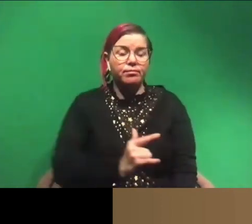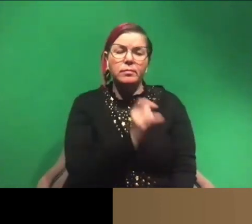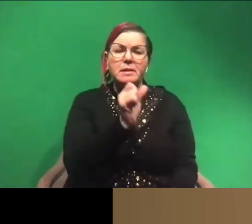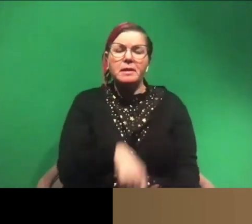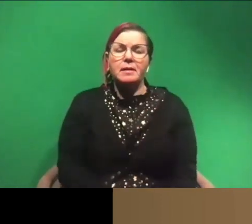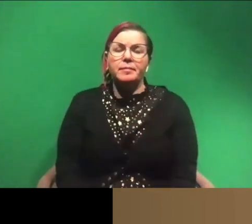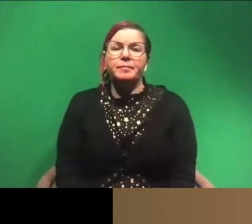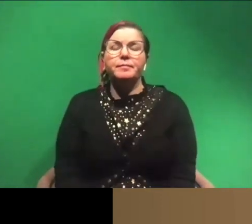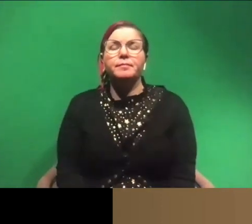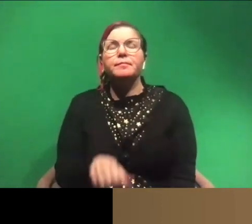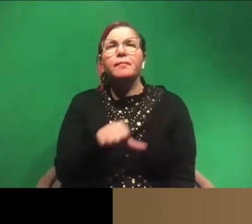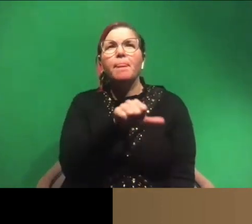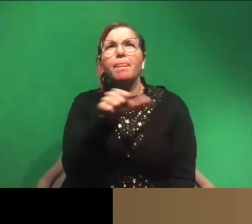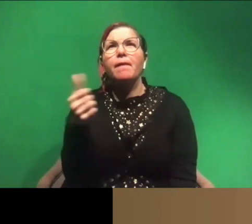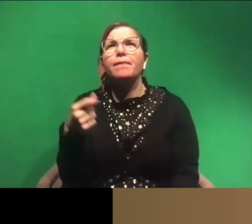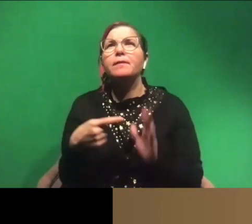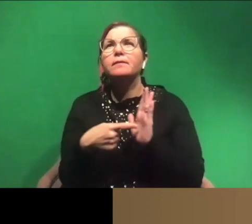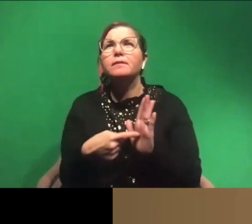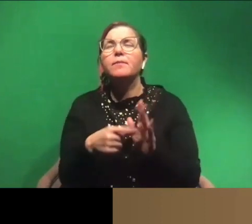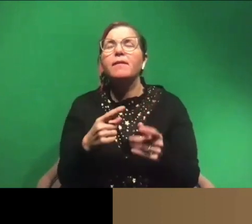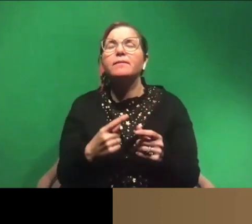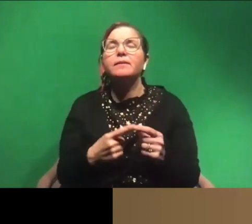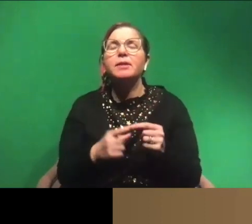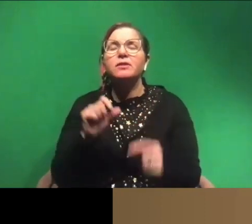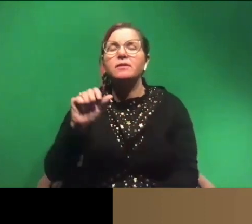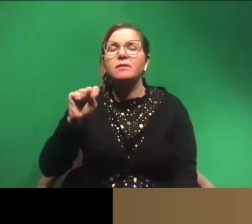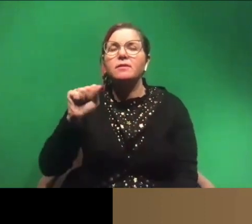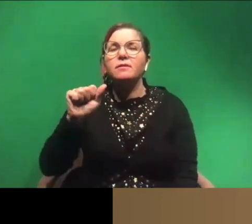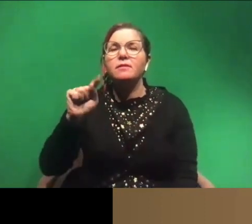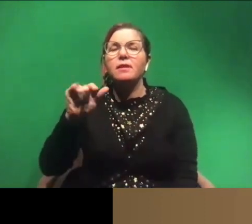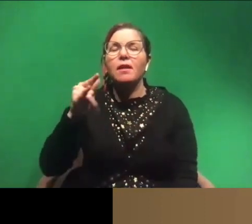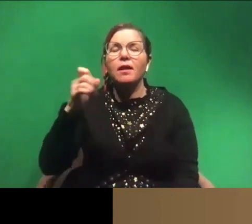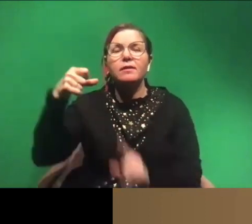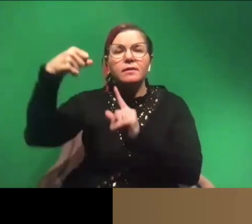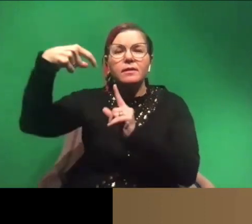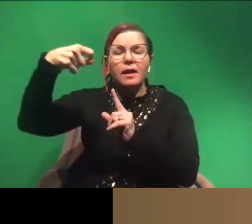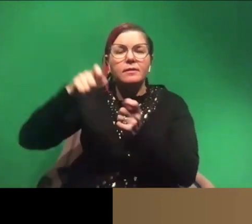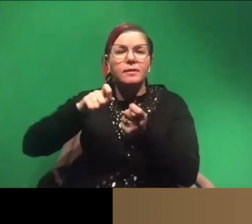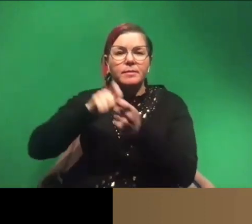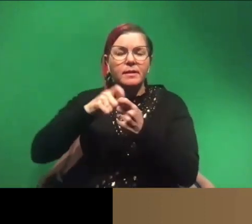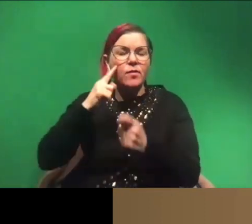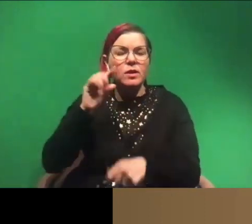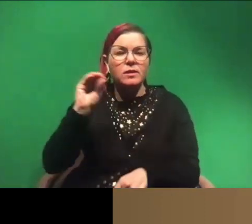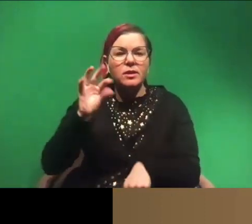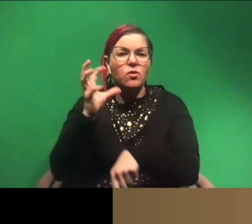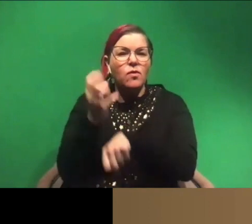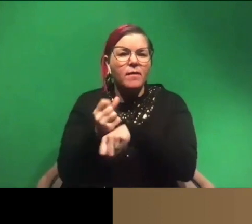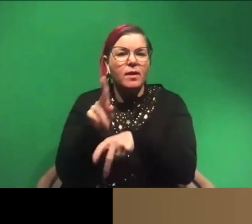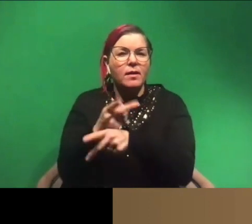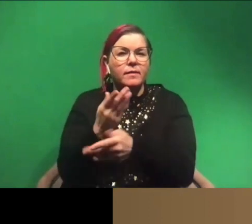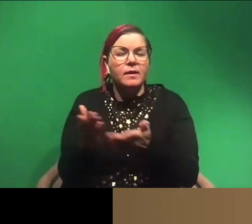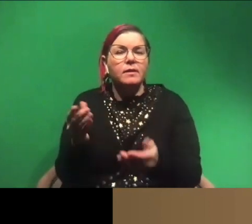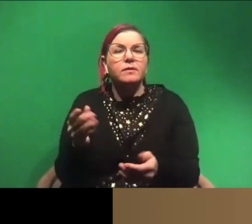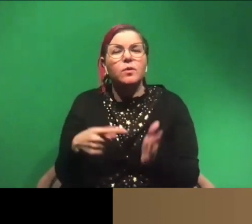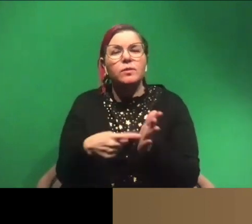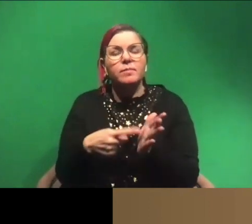from that, sometimes there are special satellites that are specifically for zero-G type experiments. And so sometimes these go